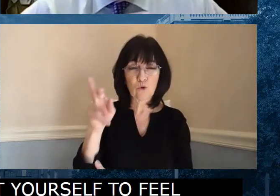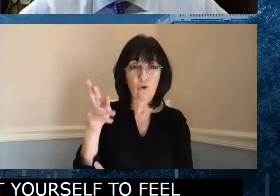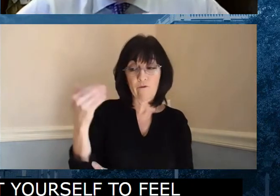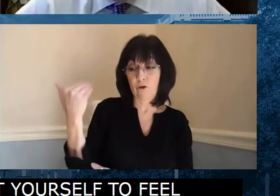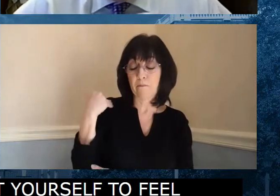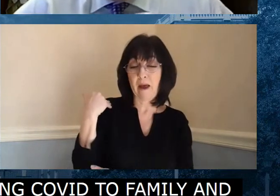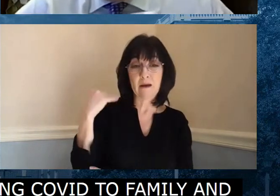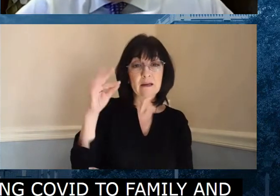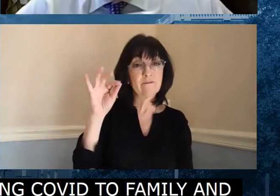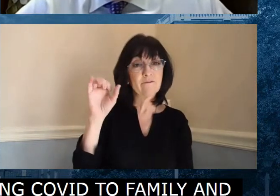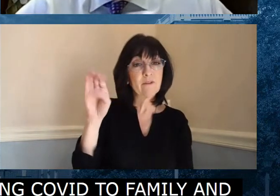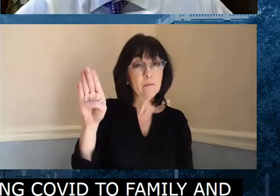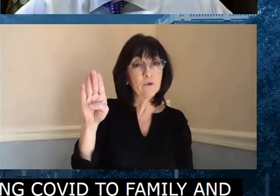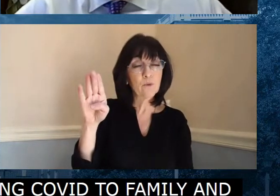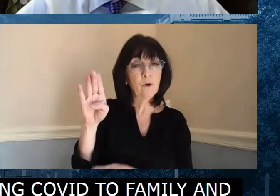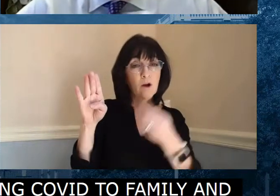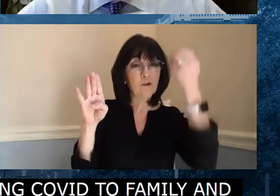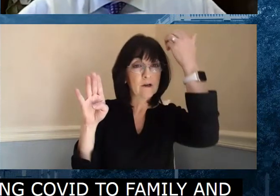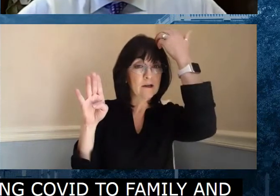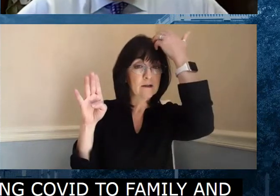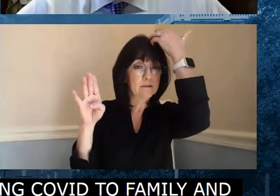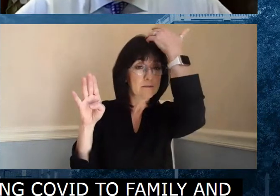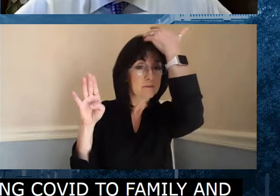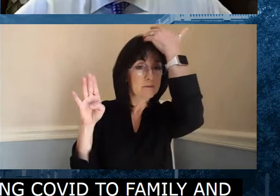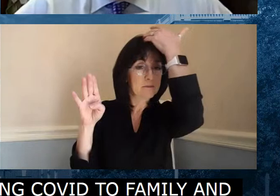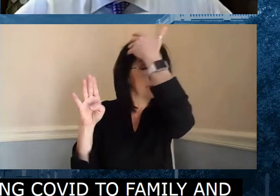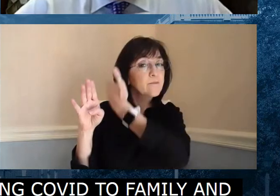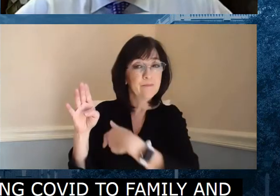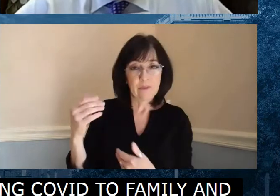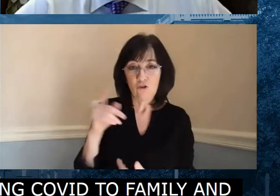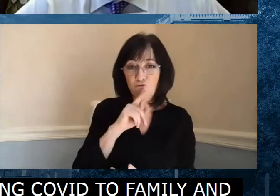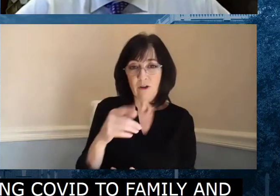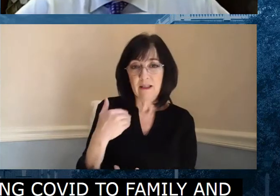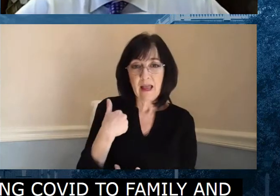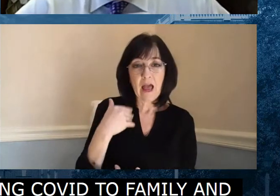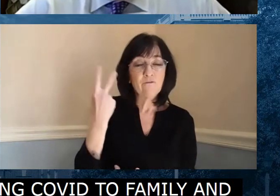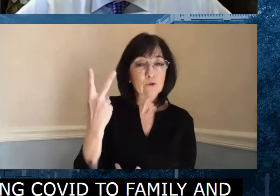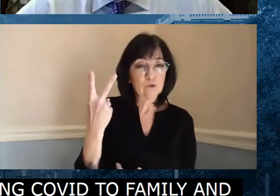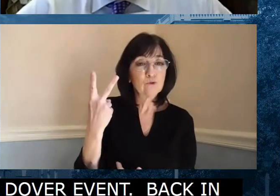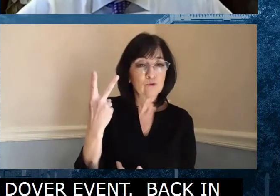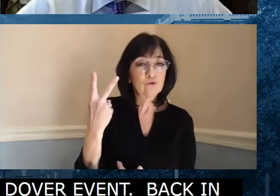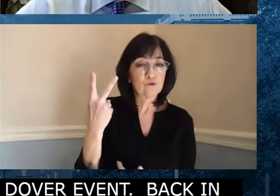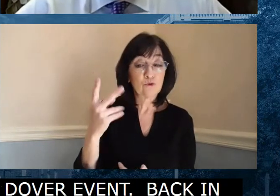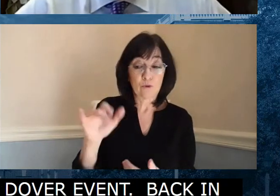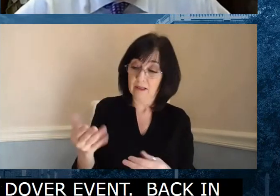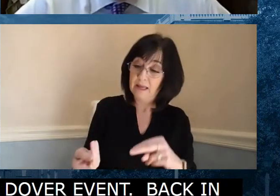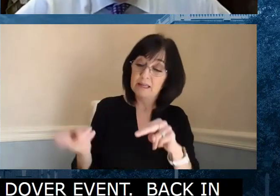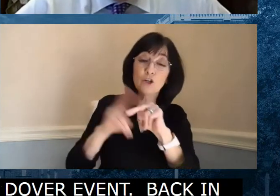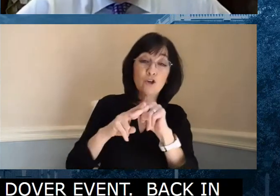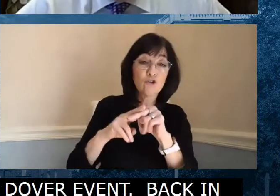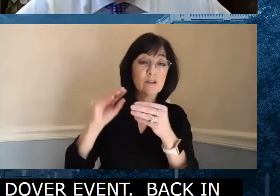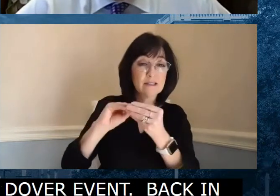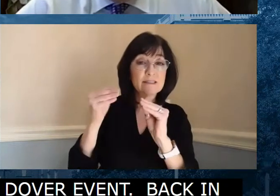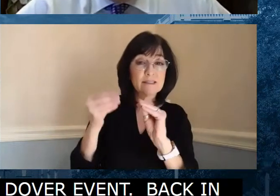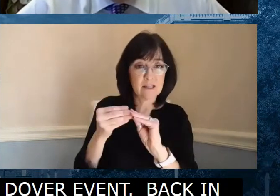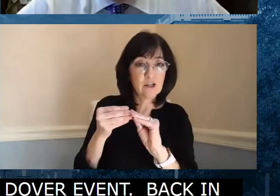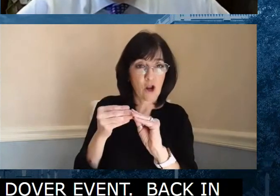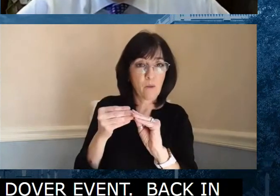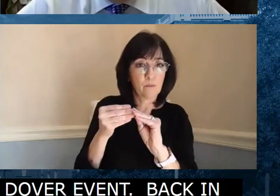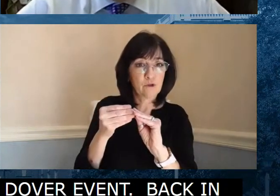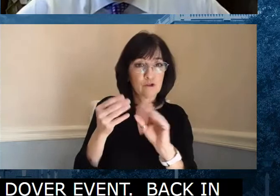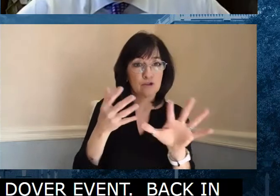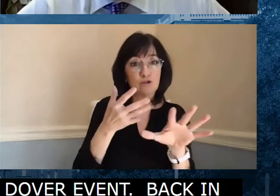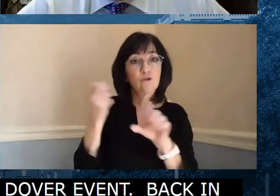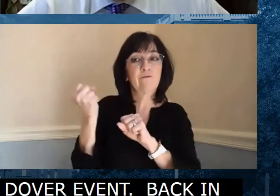this really two tasks. We knew we were going to have increased supply coming into the state very quickly, and we also had